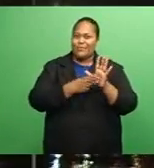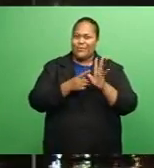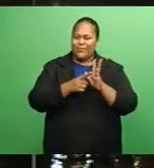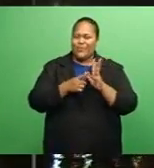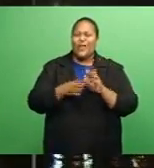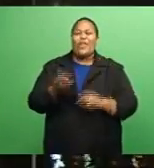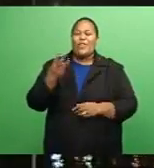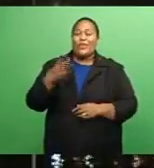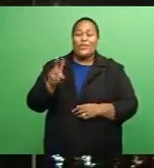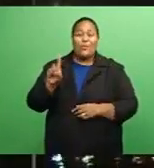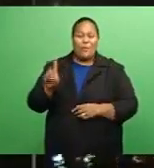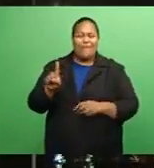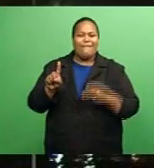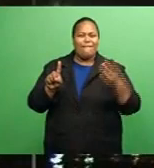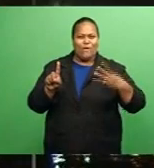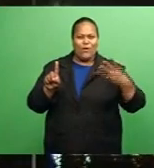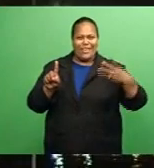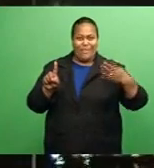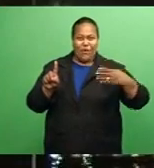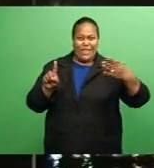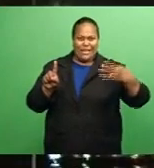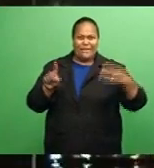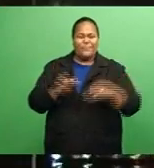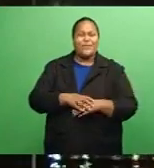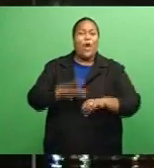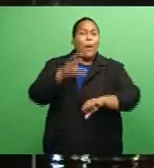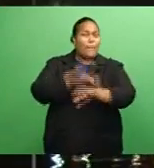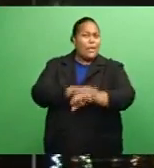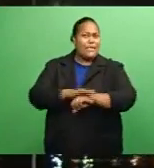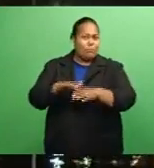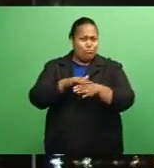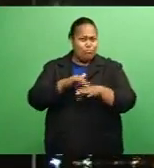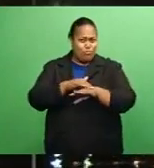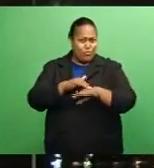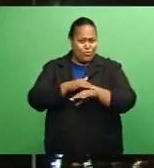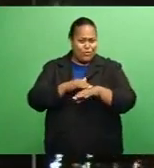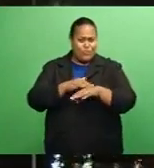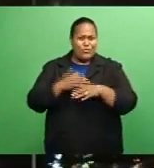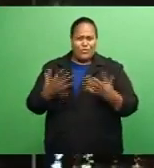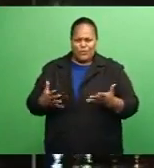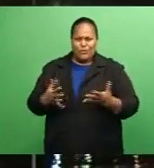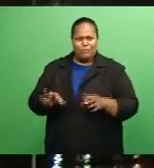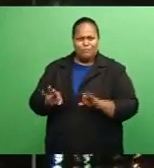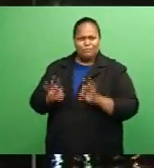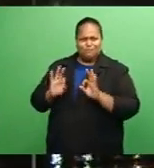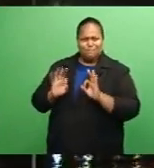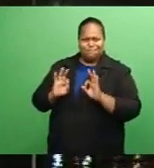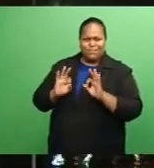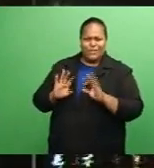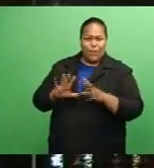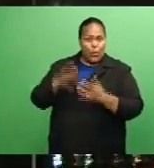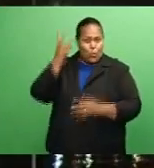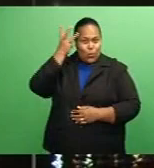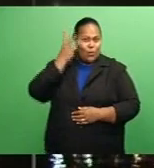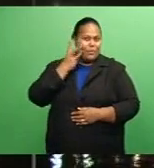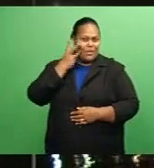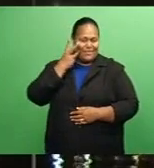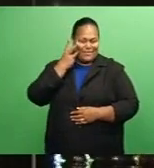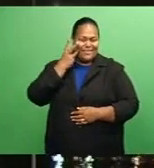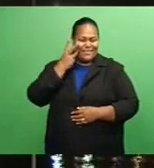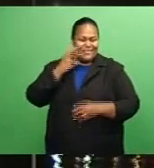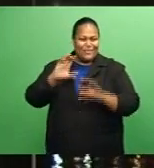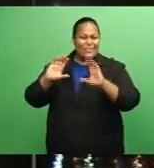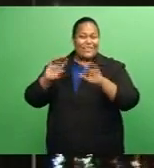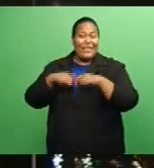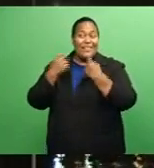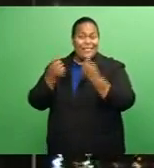Police Blue Diamond made their first Marist Sevens outing a memorable one, walking away with the women's title in the finals today.